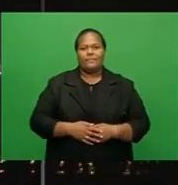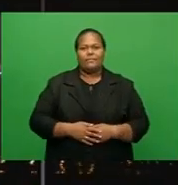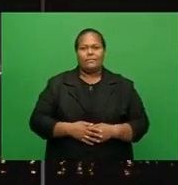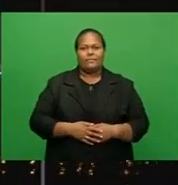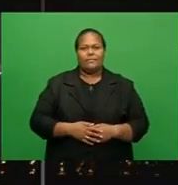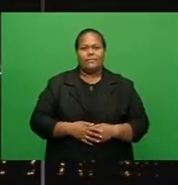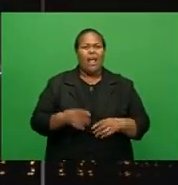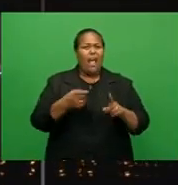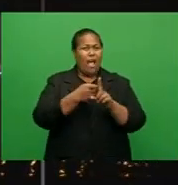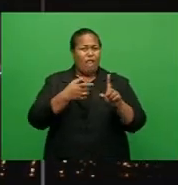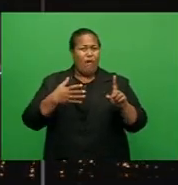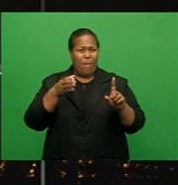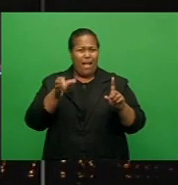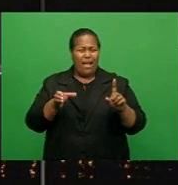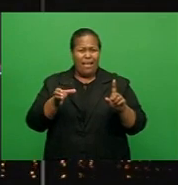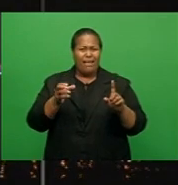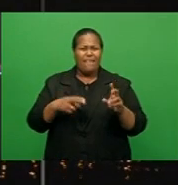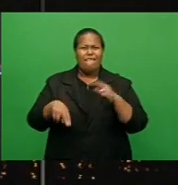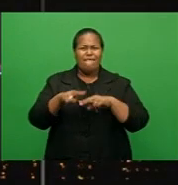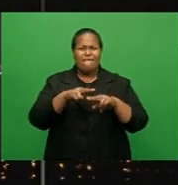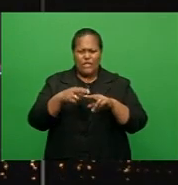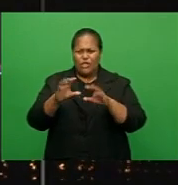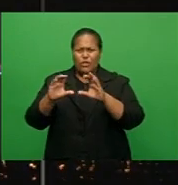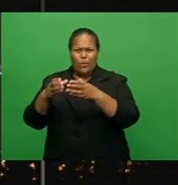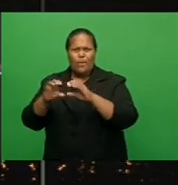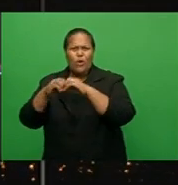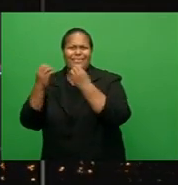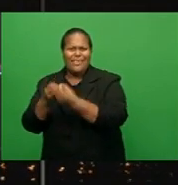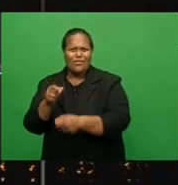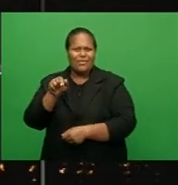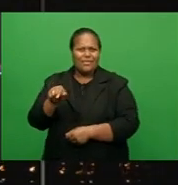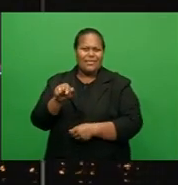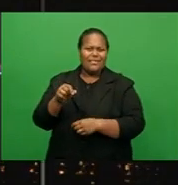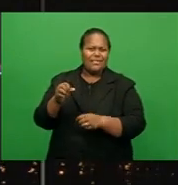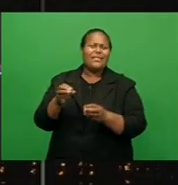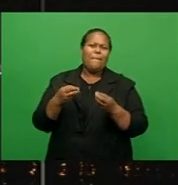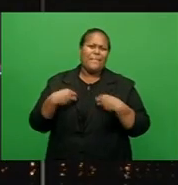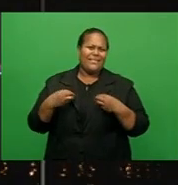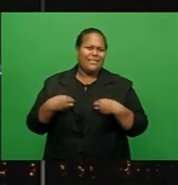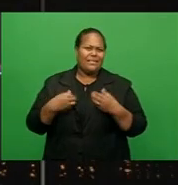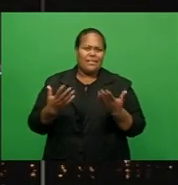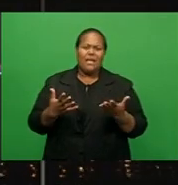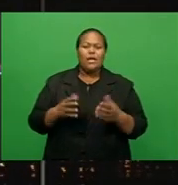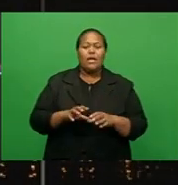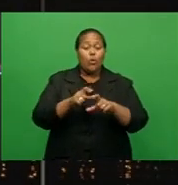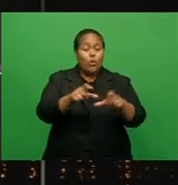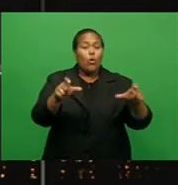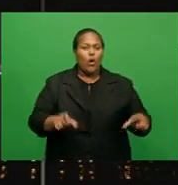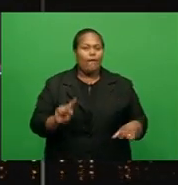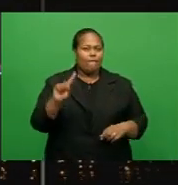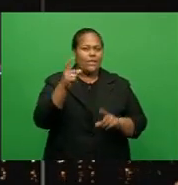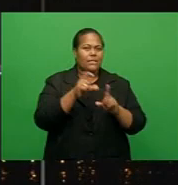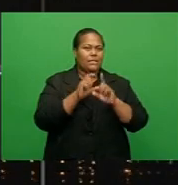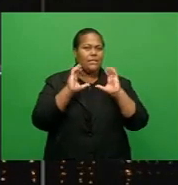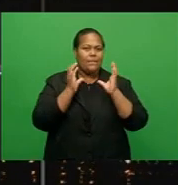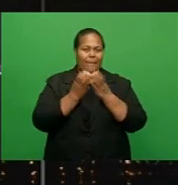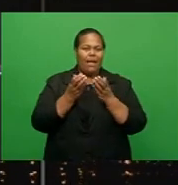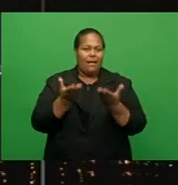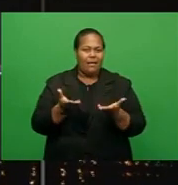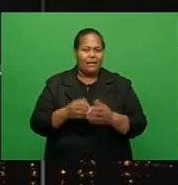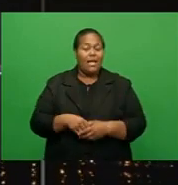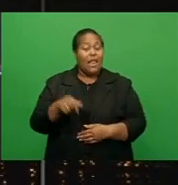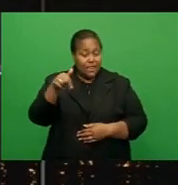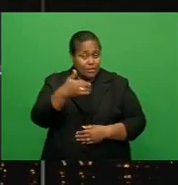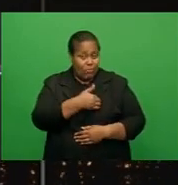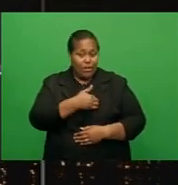Holdings Limited Group Chief Executive Norzab Farid's trial will commence on the 1st of December. The matter was called in the Suva Magistrates Court